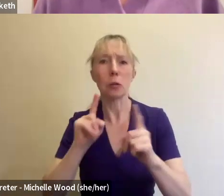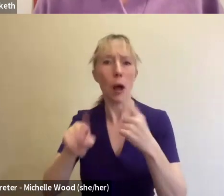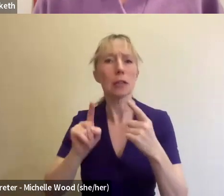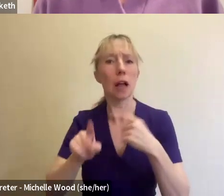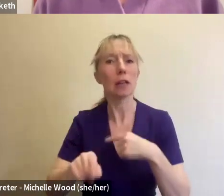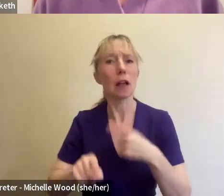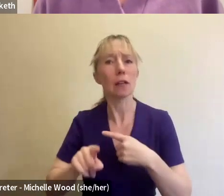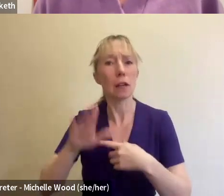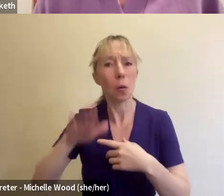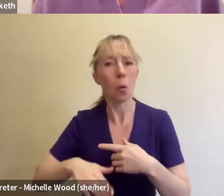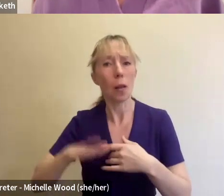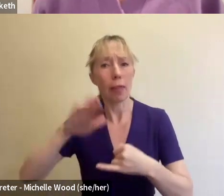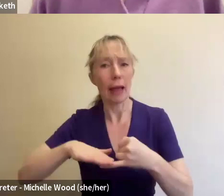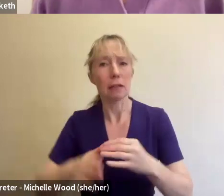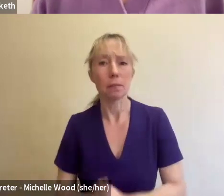end.